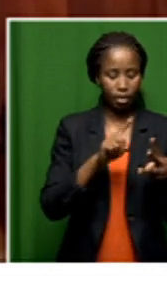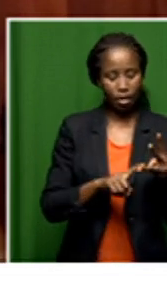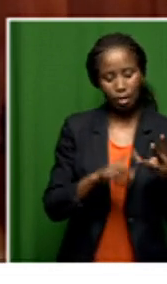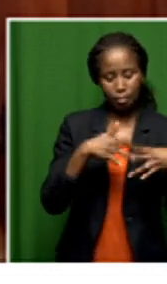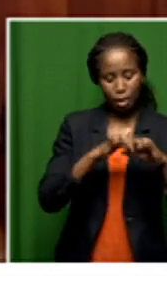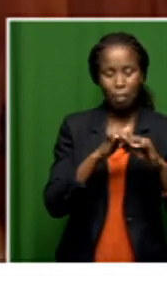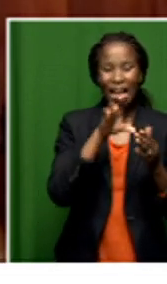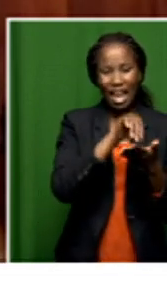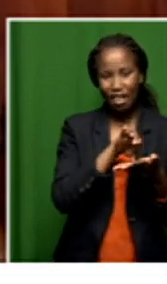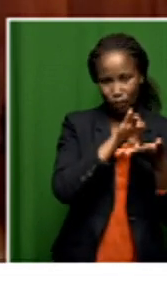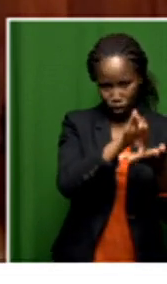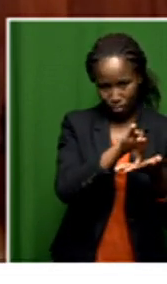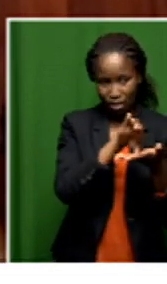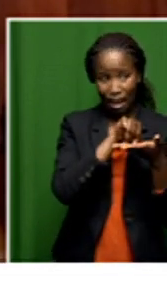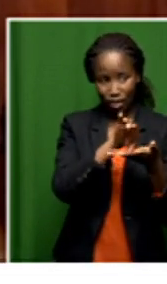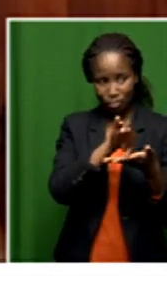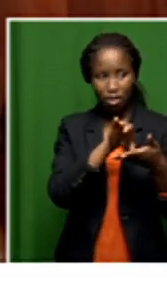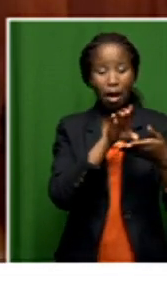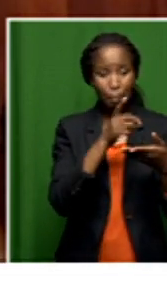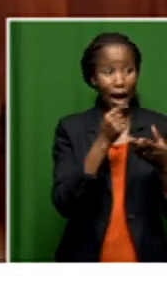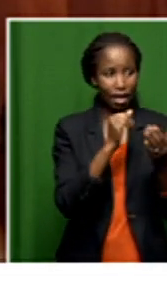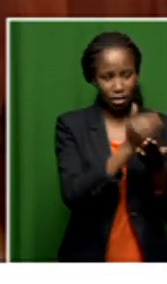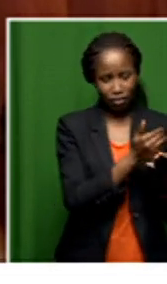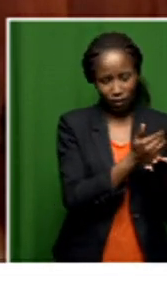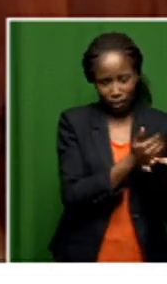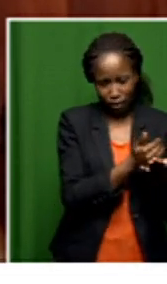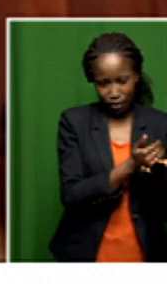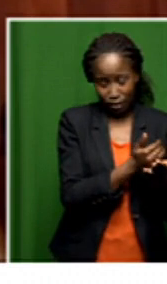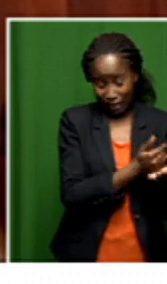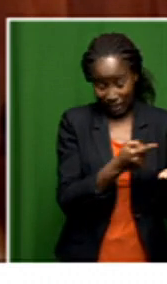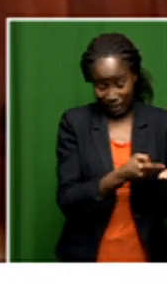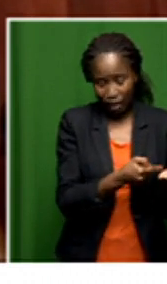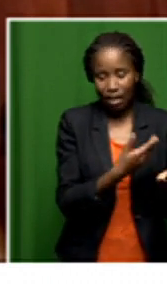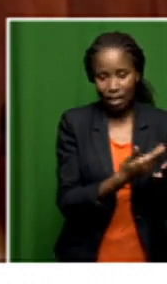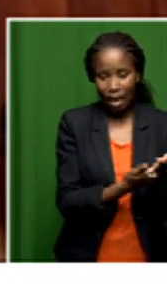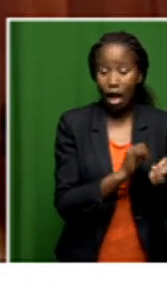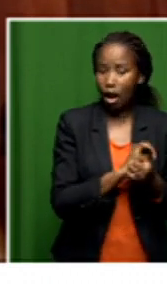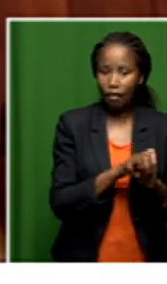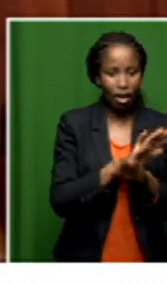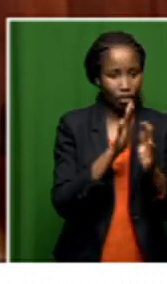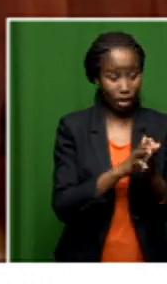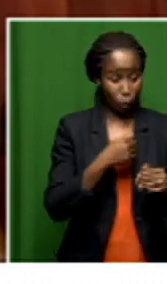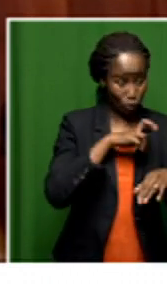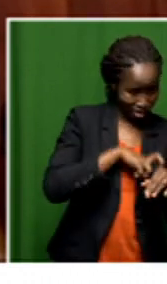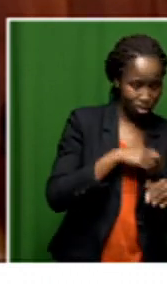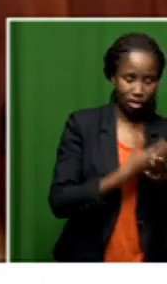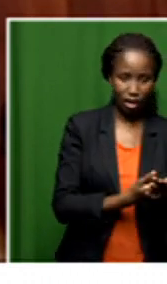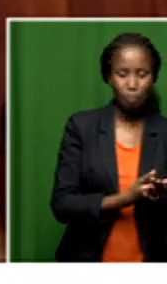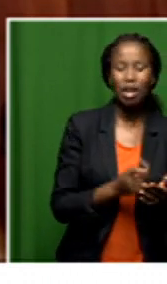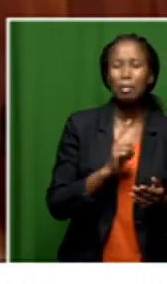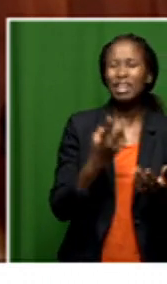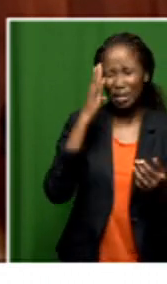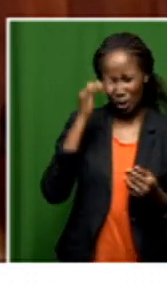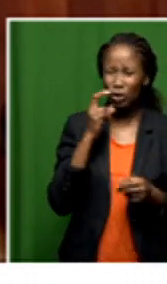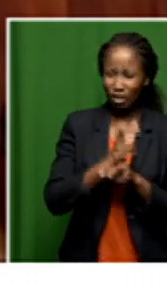up your investments so that they can give you an income every month that covers your expenses. I mean, it's a fairly simple plan to explain, but I